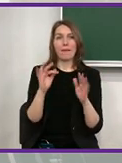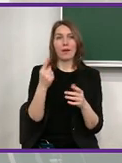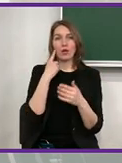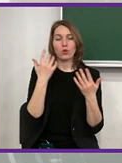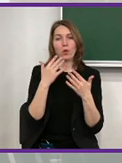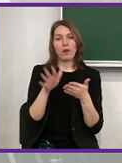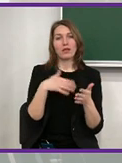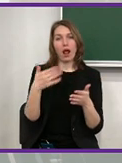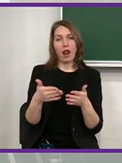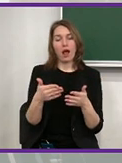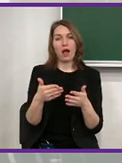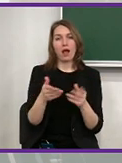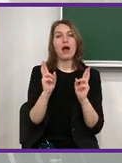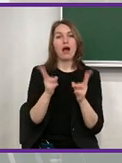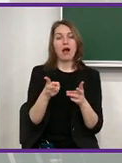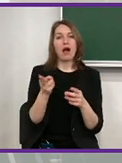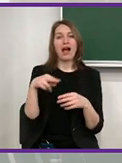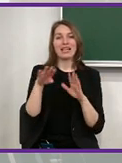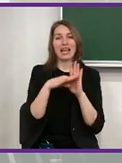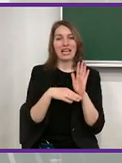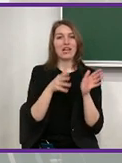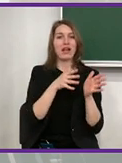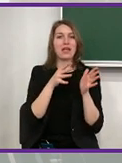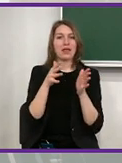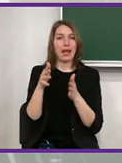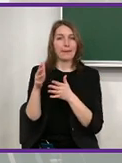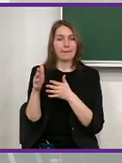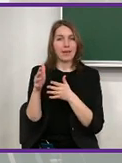how negative impacts could be created in this way.